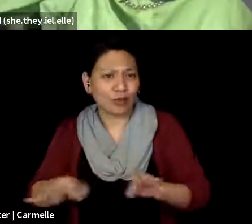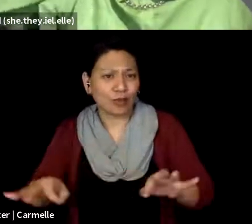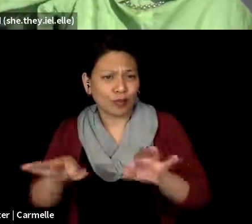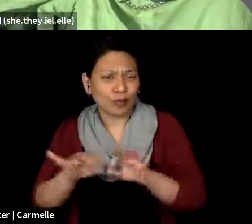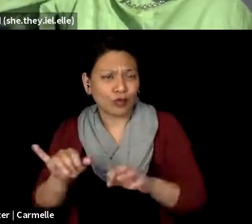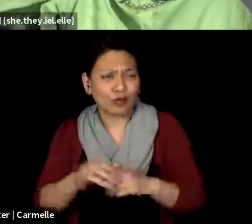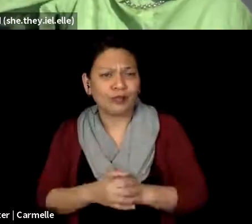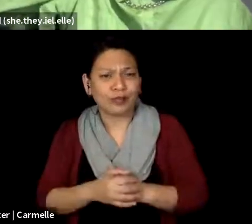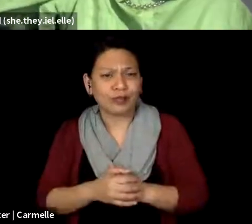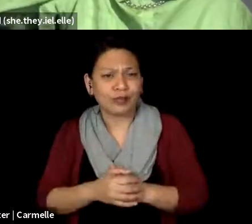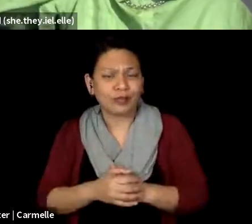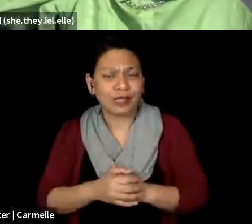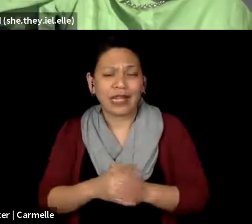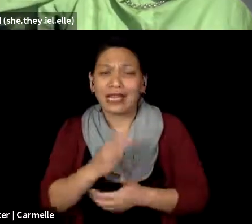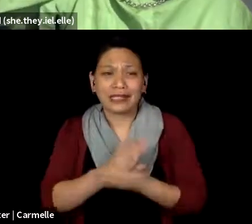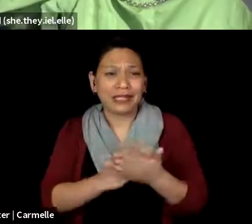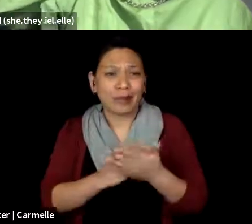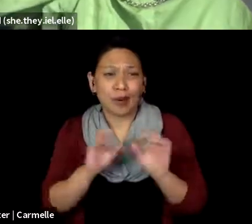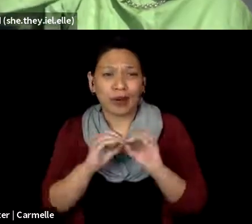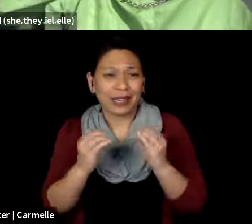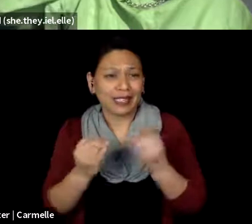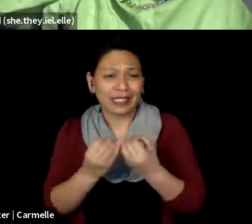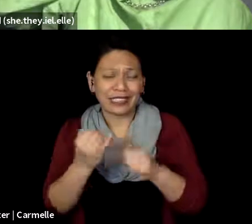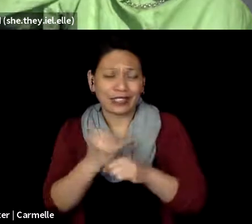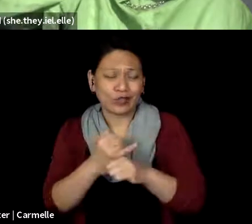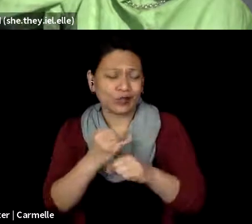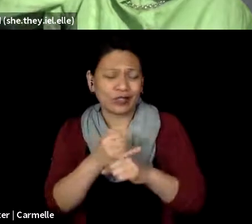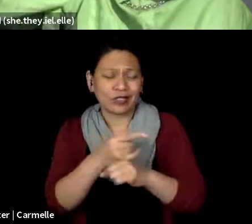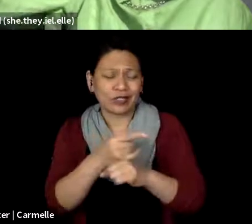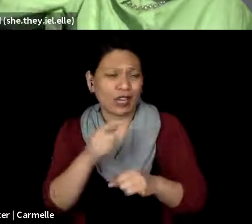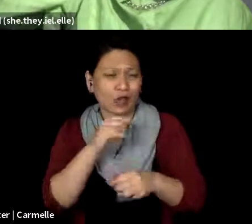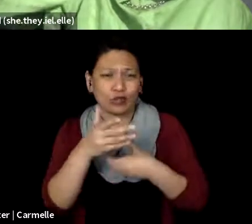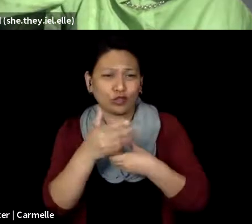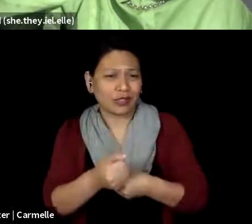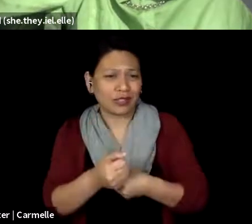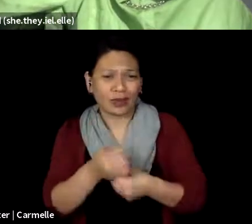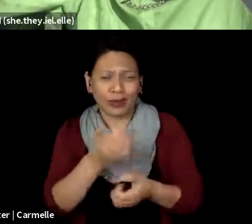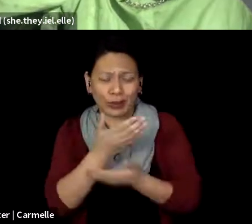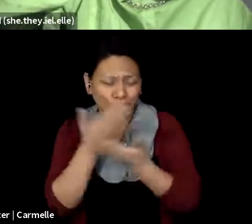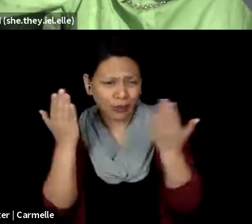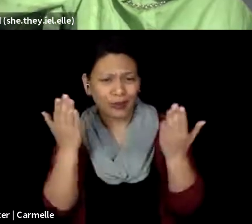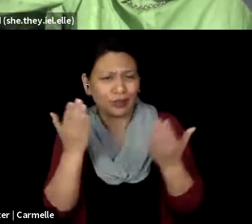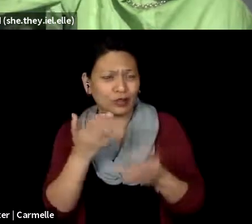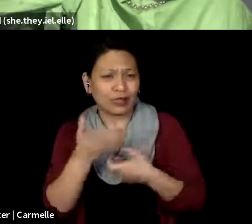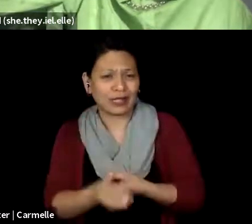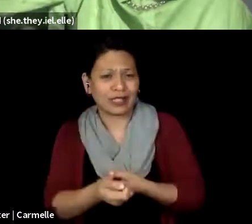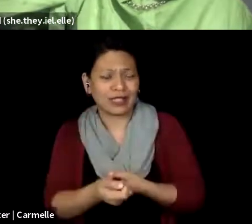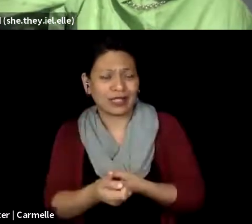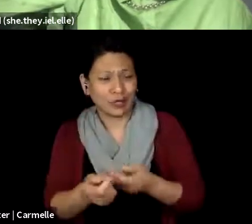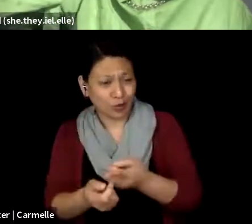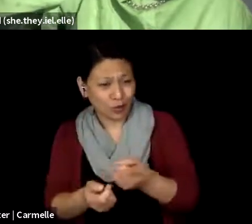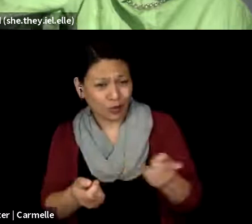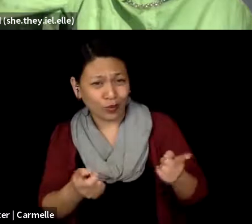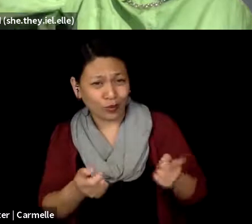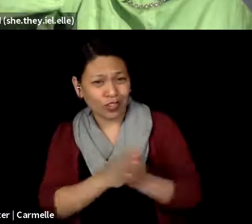I literally have zero trust in at all. Like I'm like, I don't, like you've never been interested in these stories, and